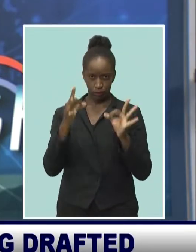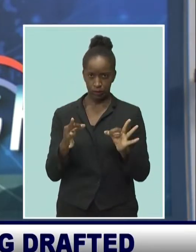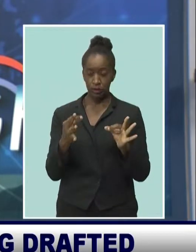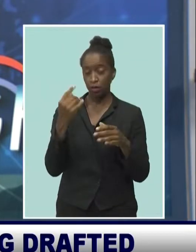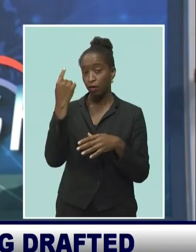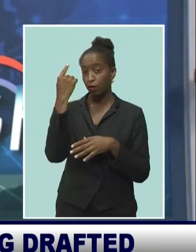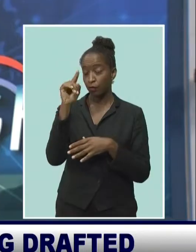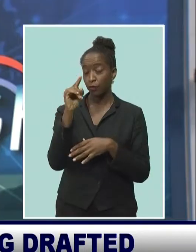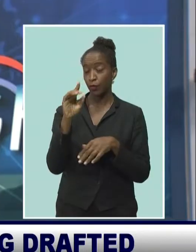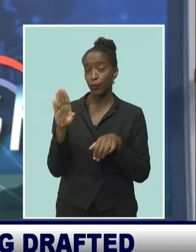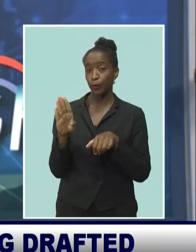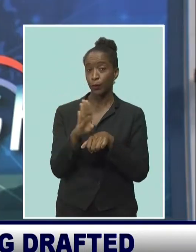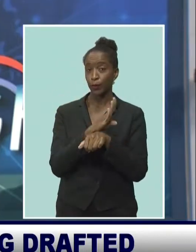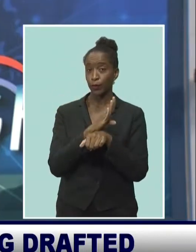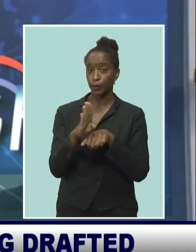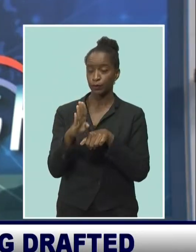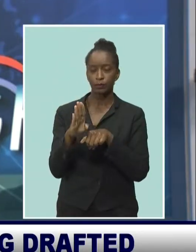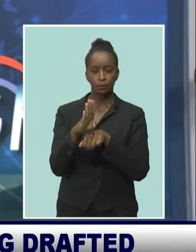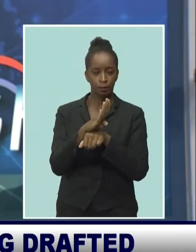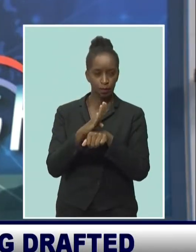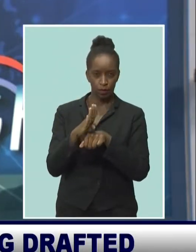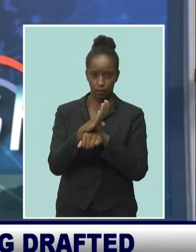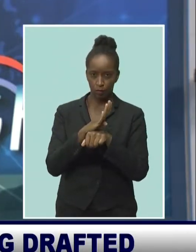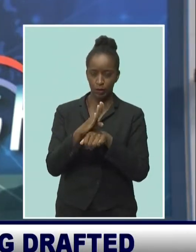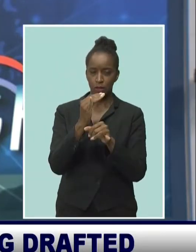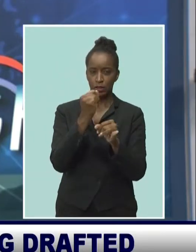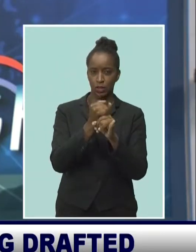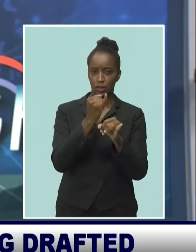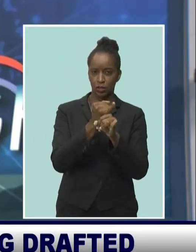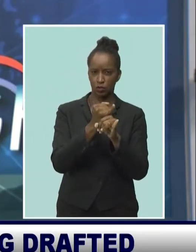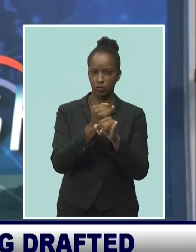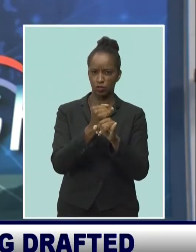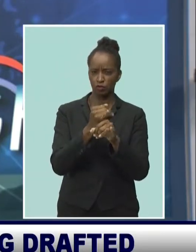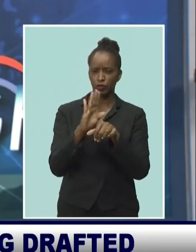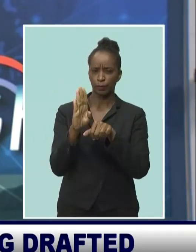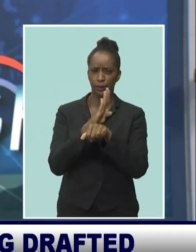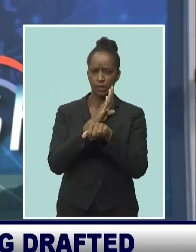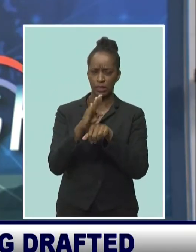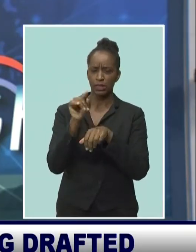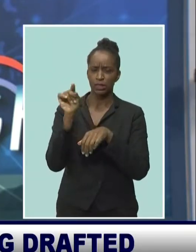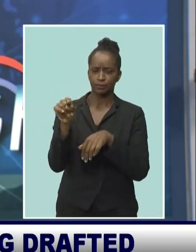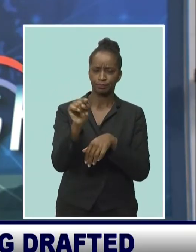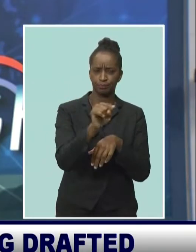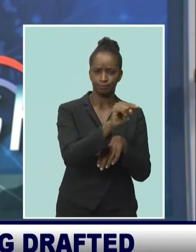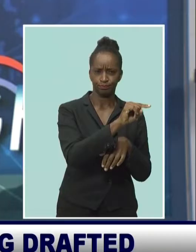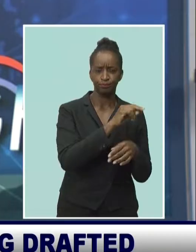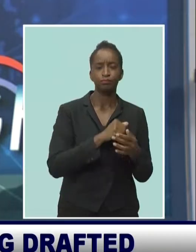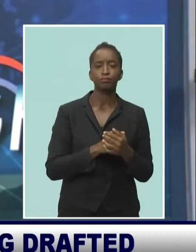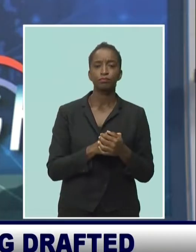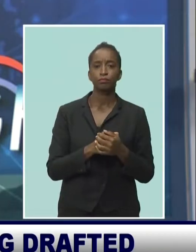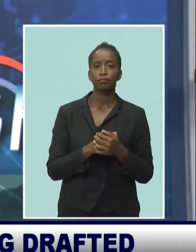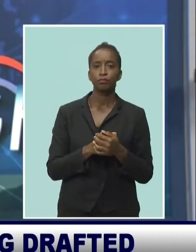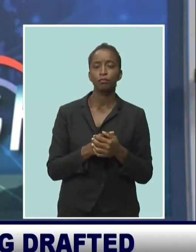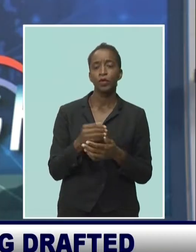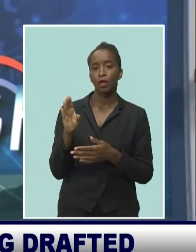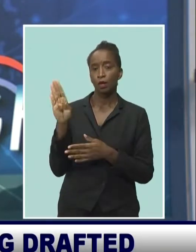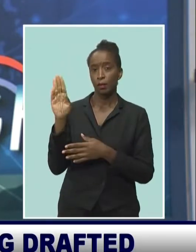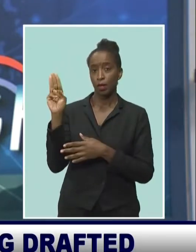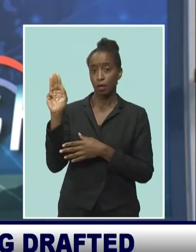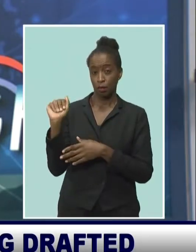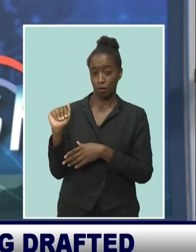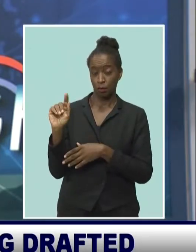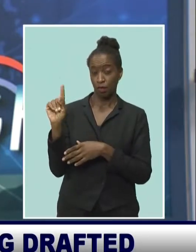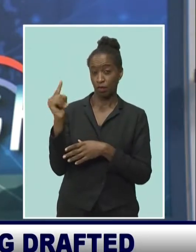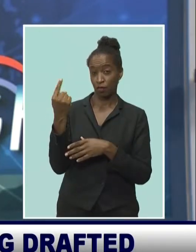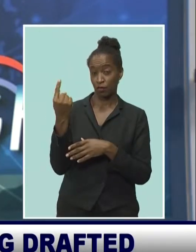sector. He says it will replace the now defunct industrial policy for Barbados. His remarks came during the BMA's inaugural Trade and